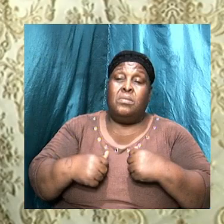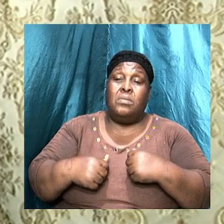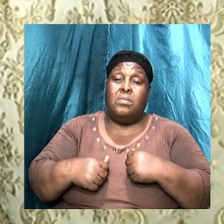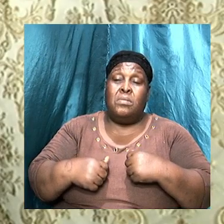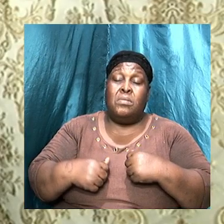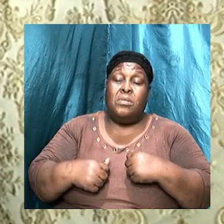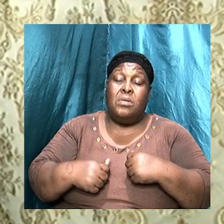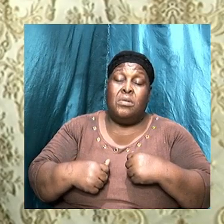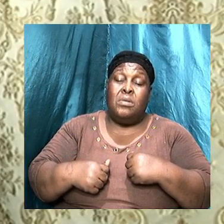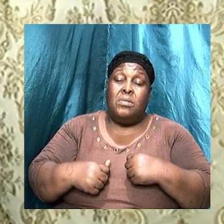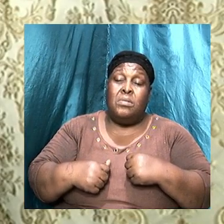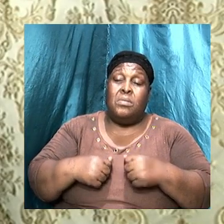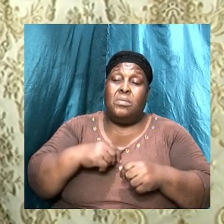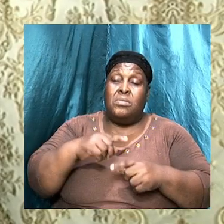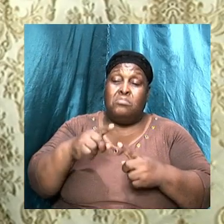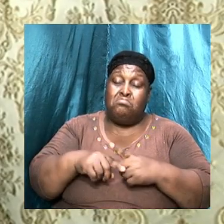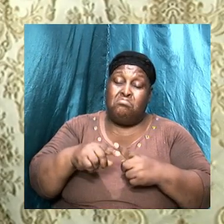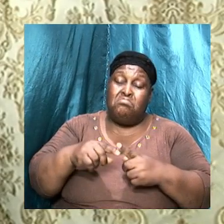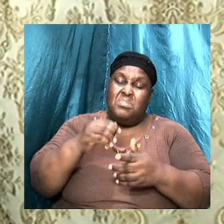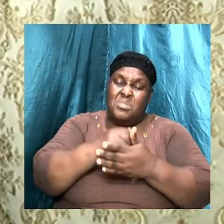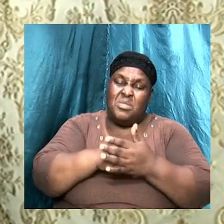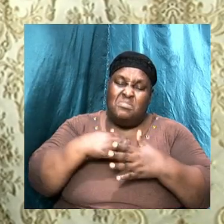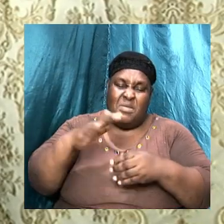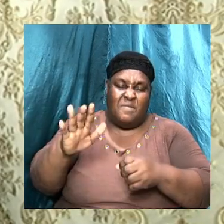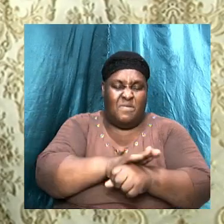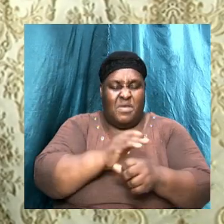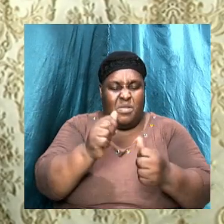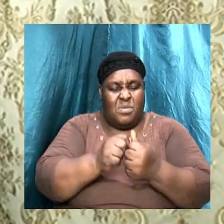or immer. So when somebody is filled with the Spirit,